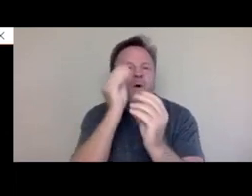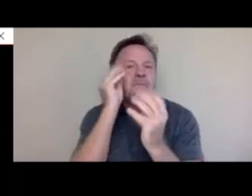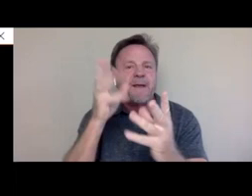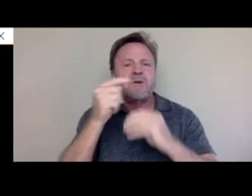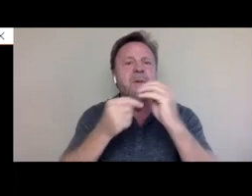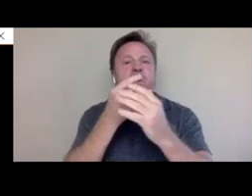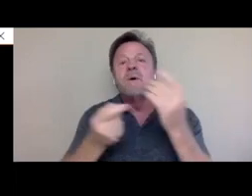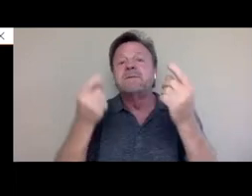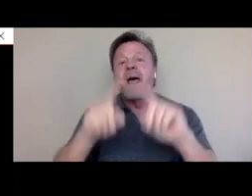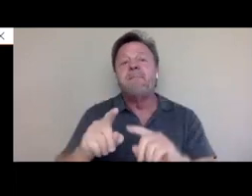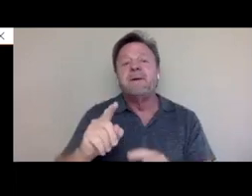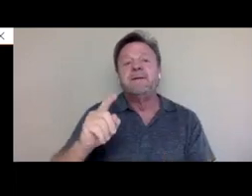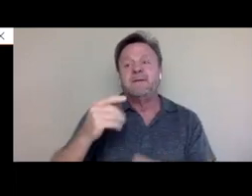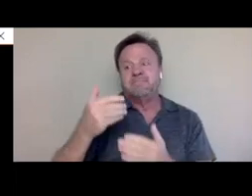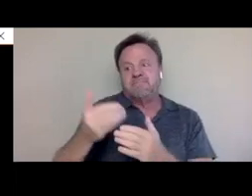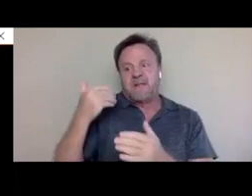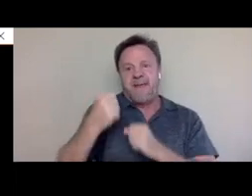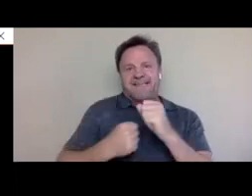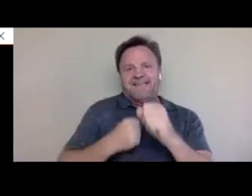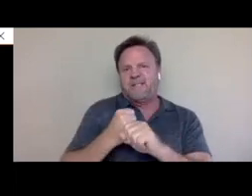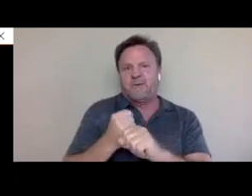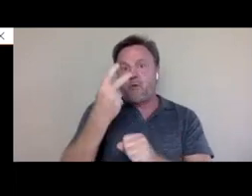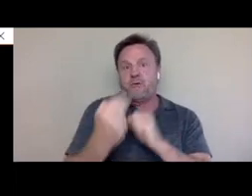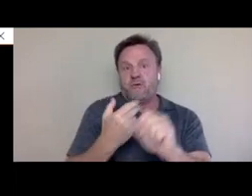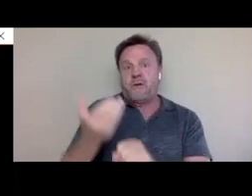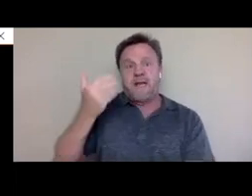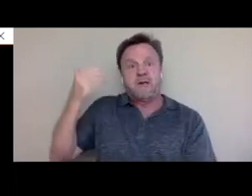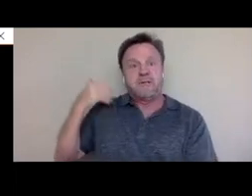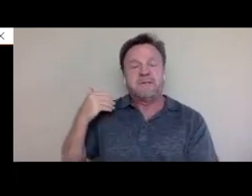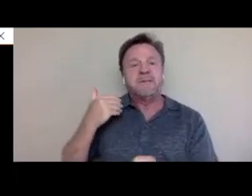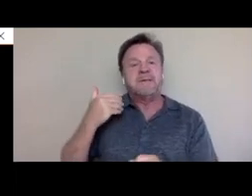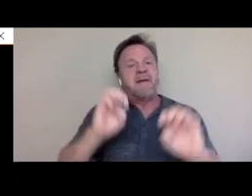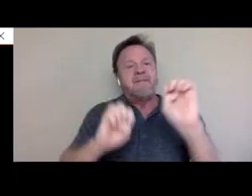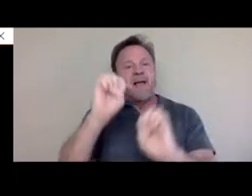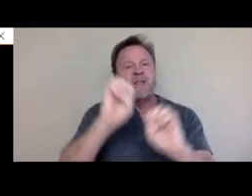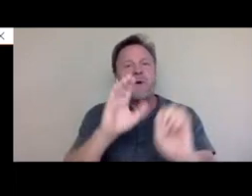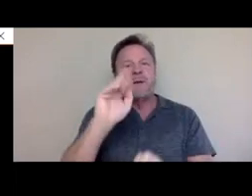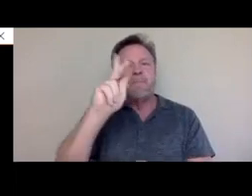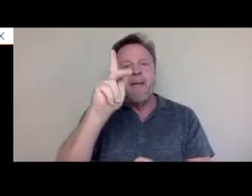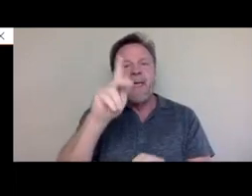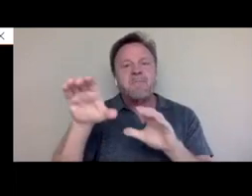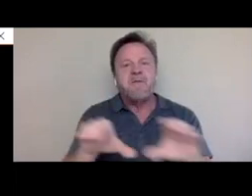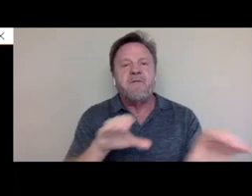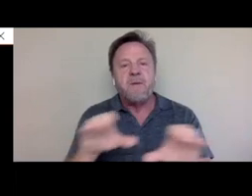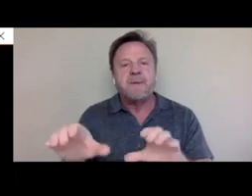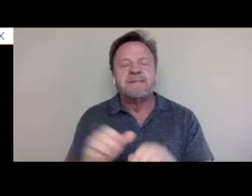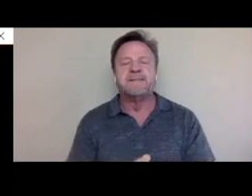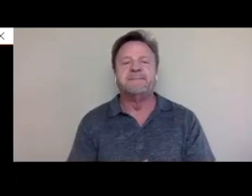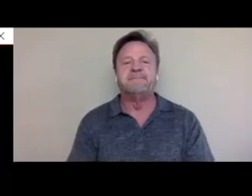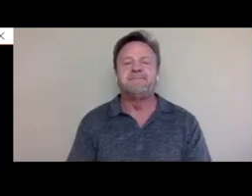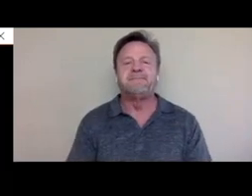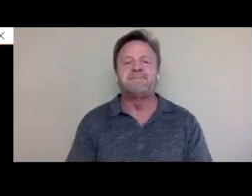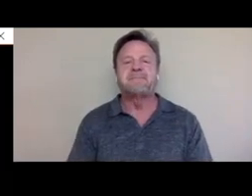happened in the past year or 2 years in terms of evaluating bank performance. Next slide, please.